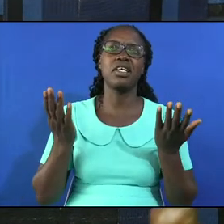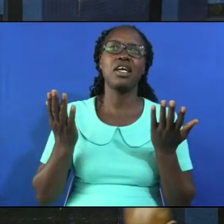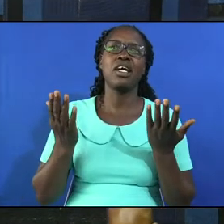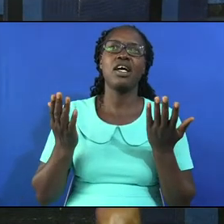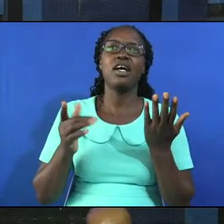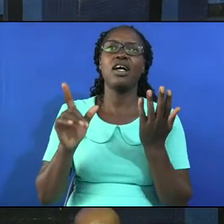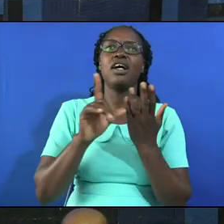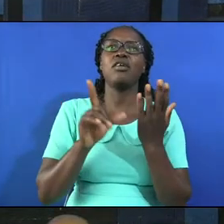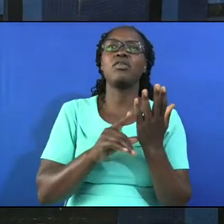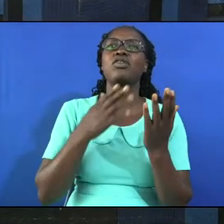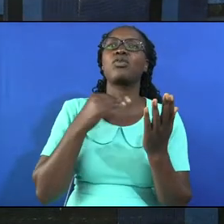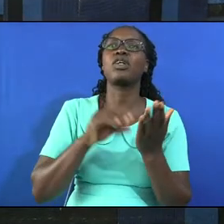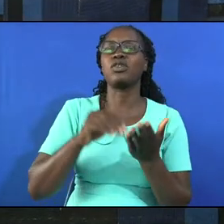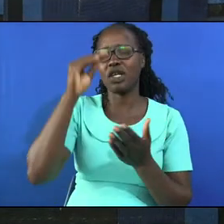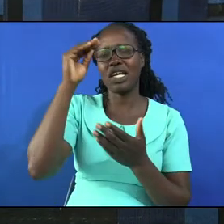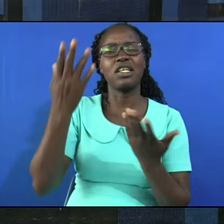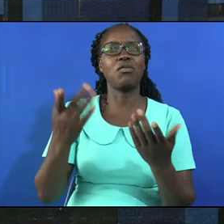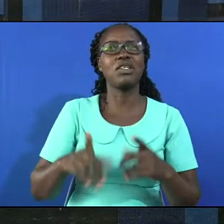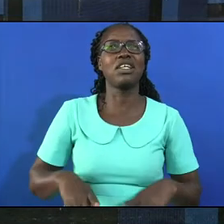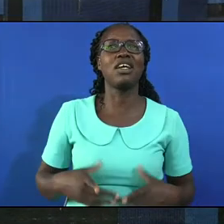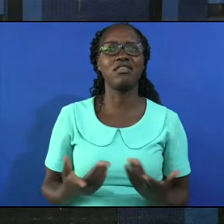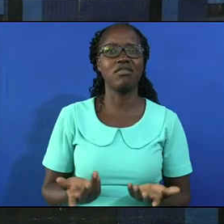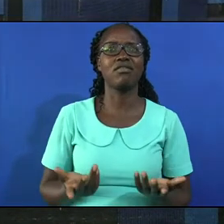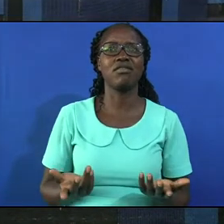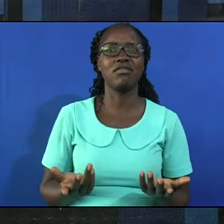many lessons do you want to be given in life?